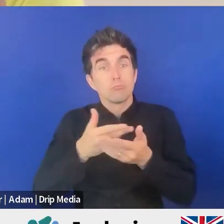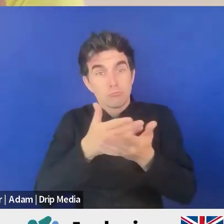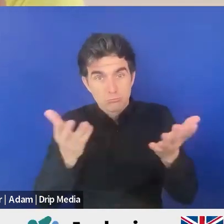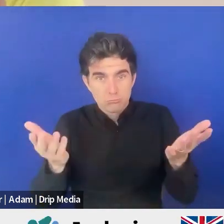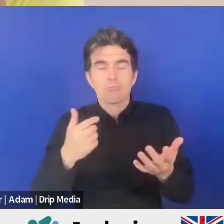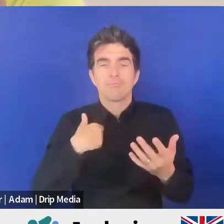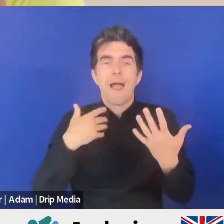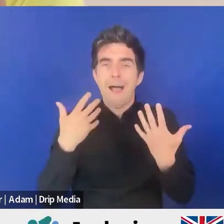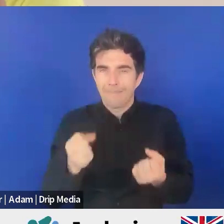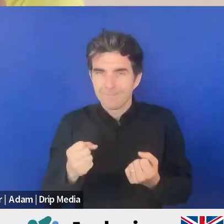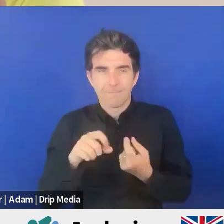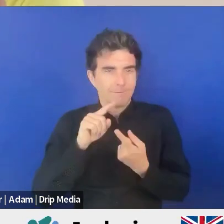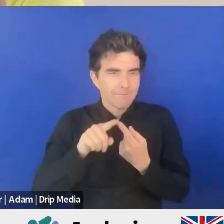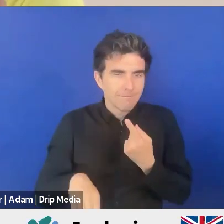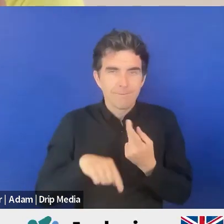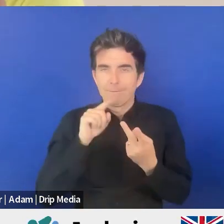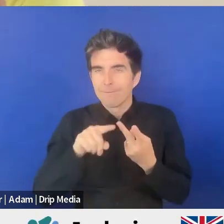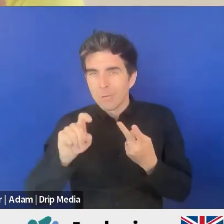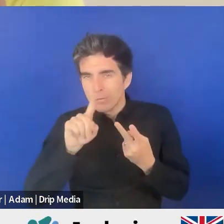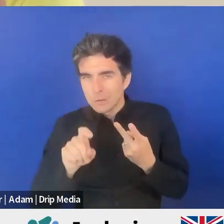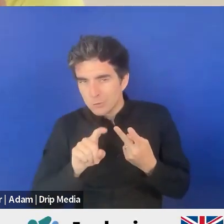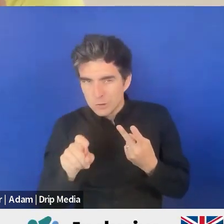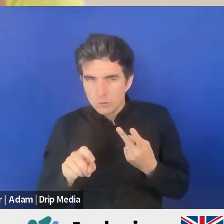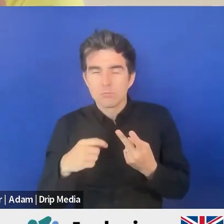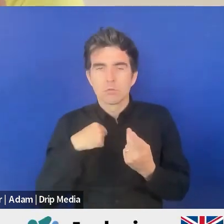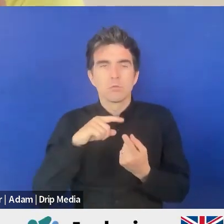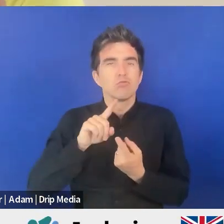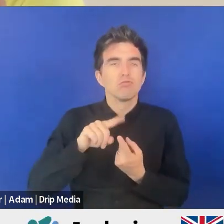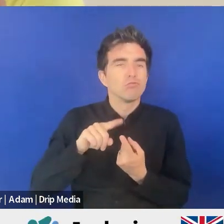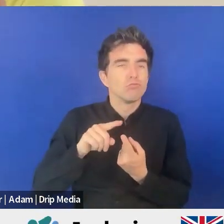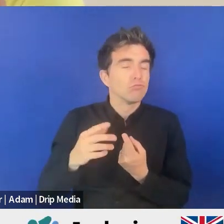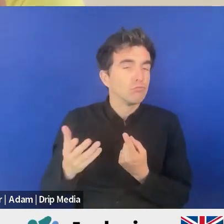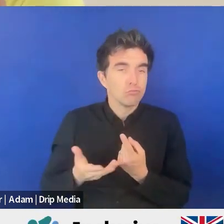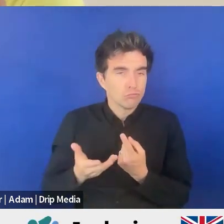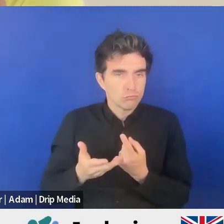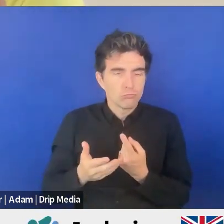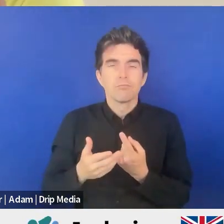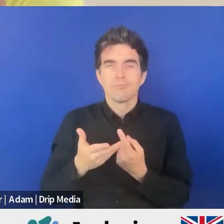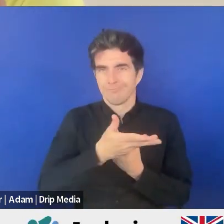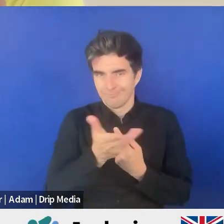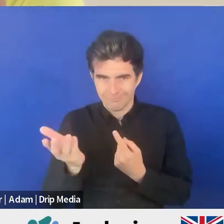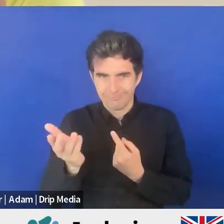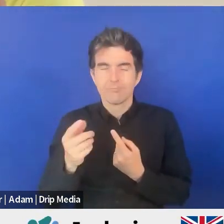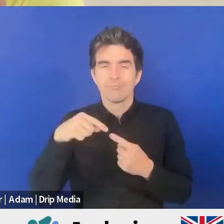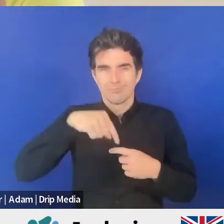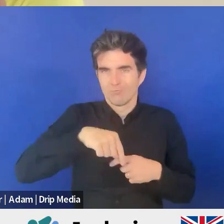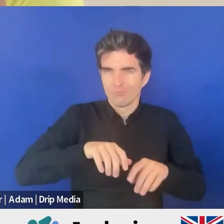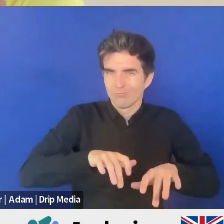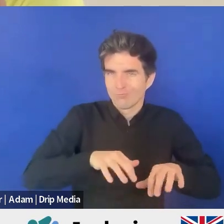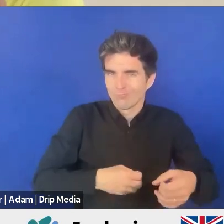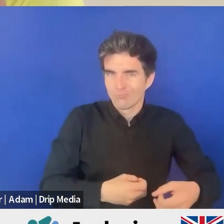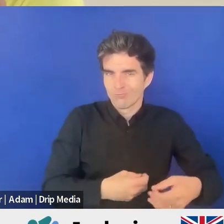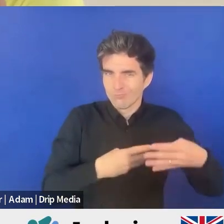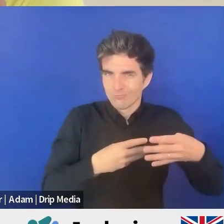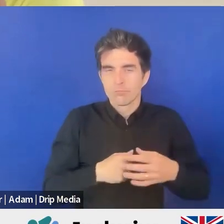have a couple of questions, and I'll pick up the first question from the audience Q&A. I'll